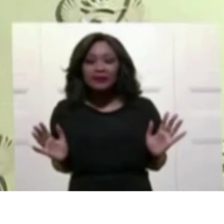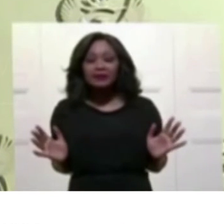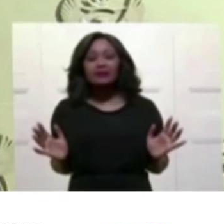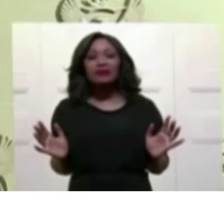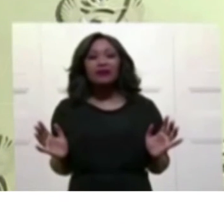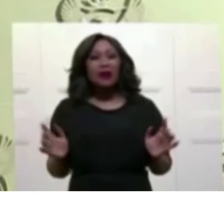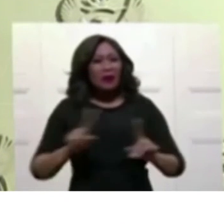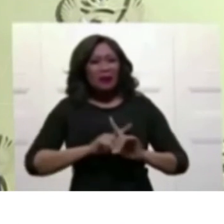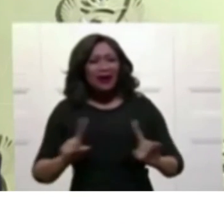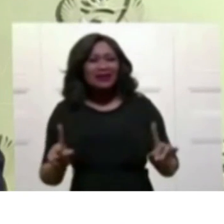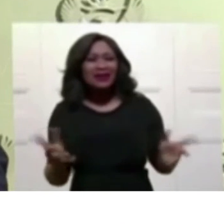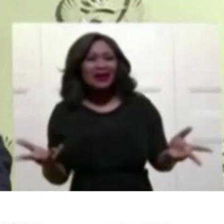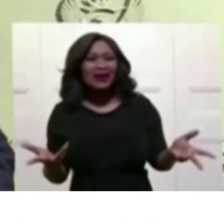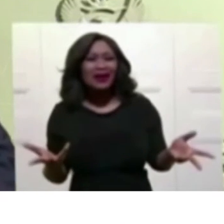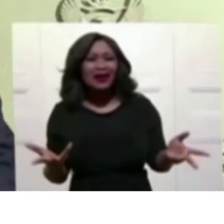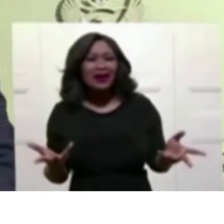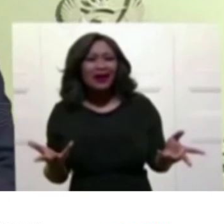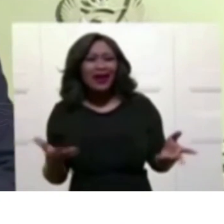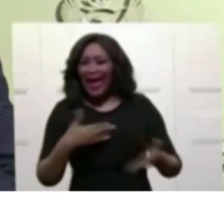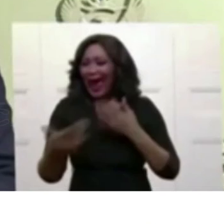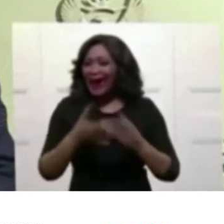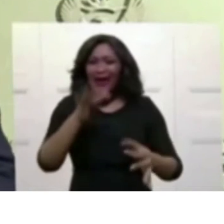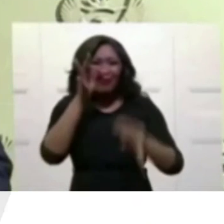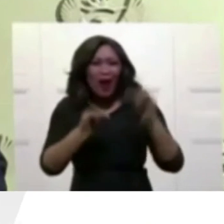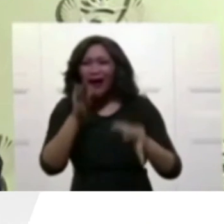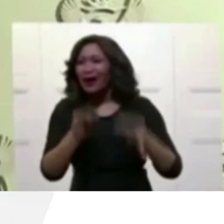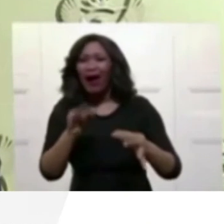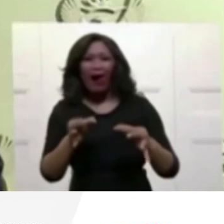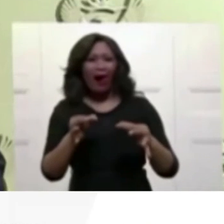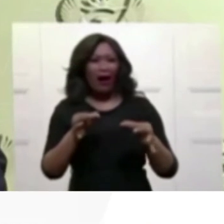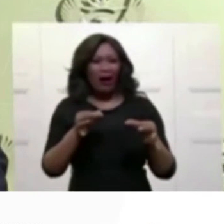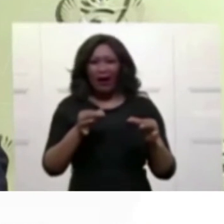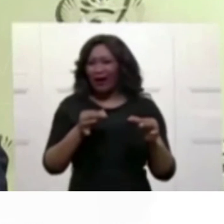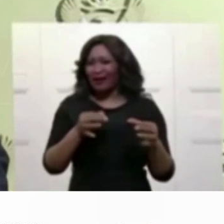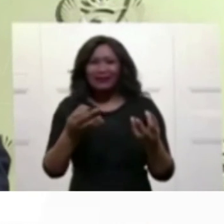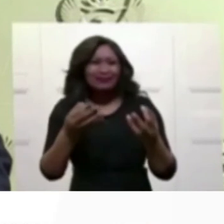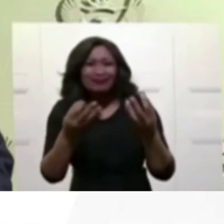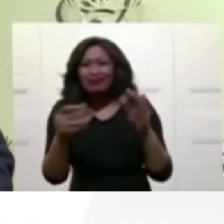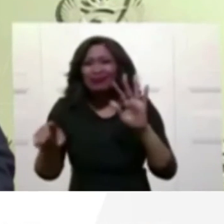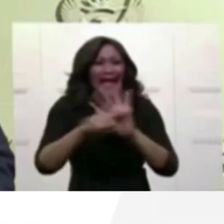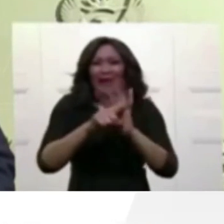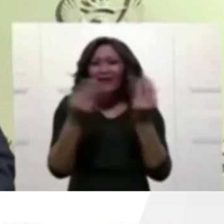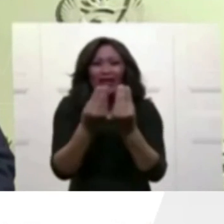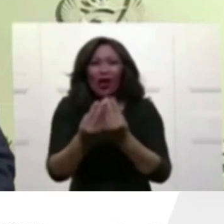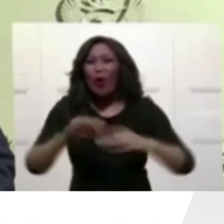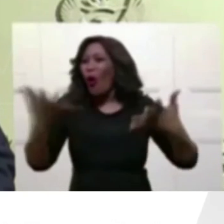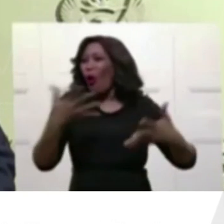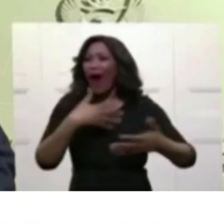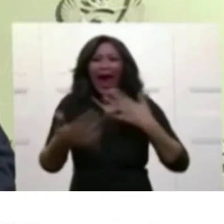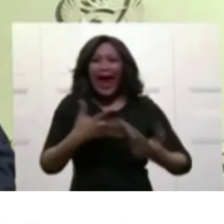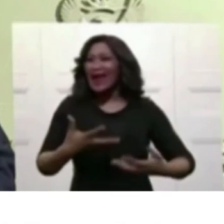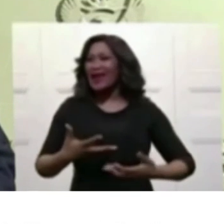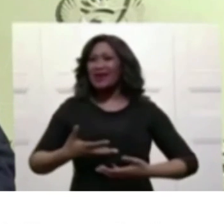There is no grievance, nor any political cause that can justify the violence and the